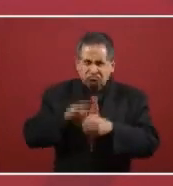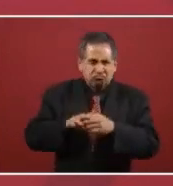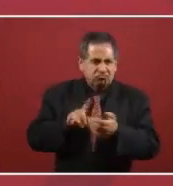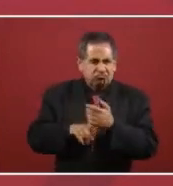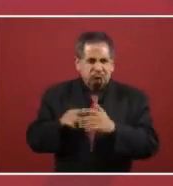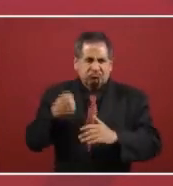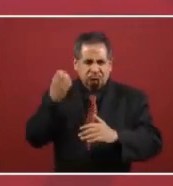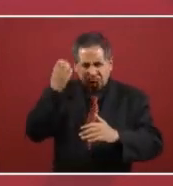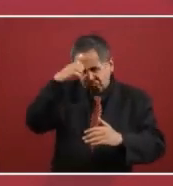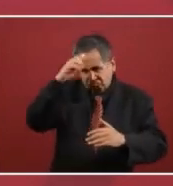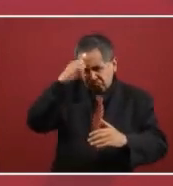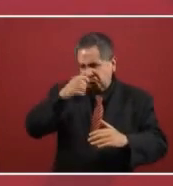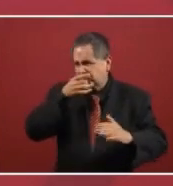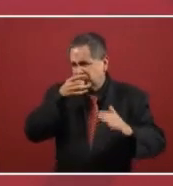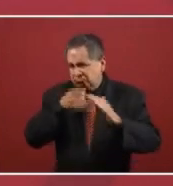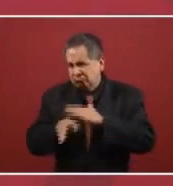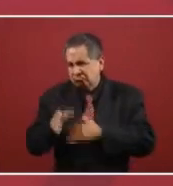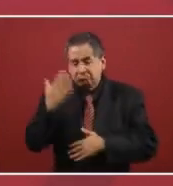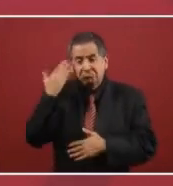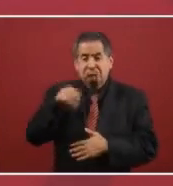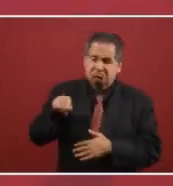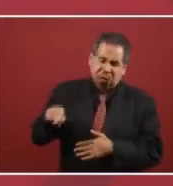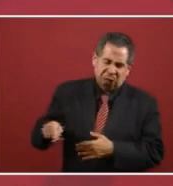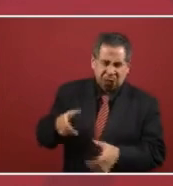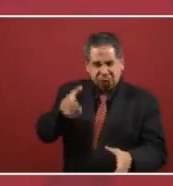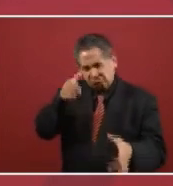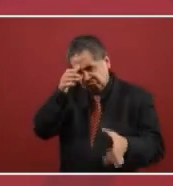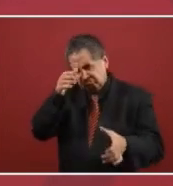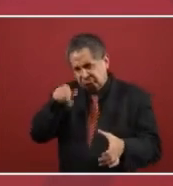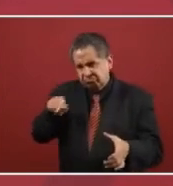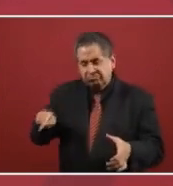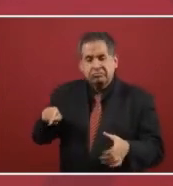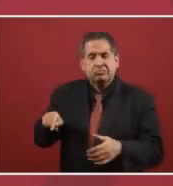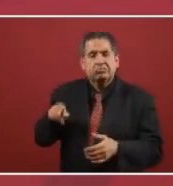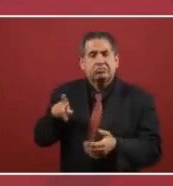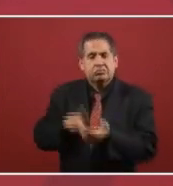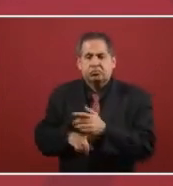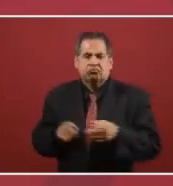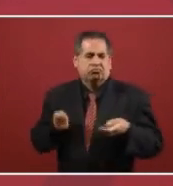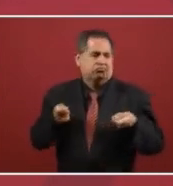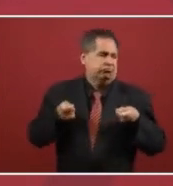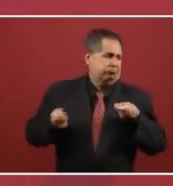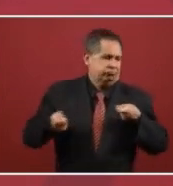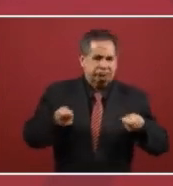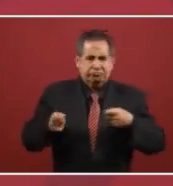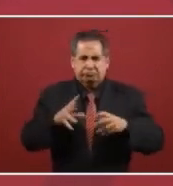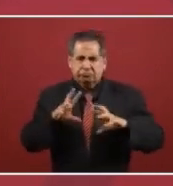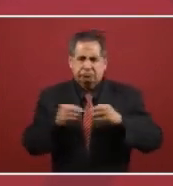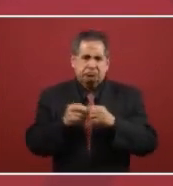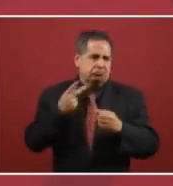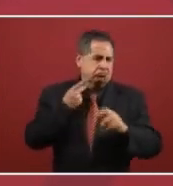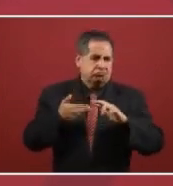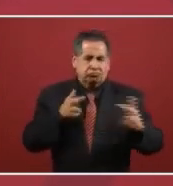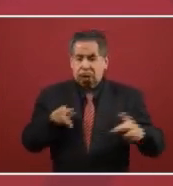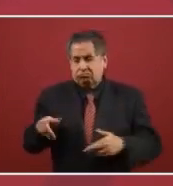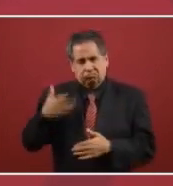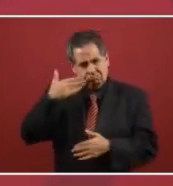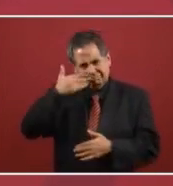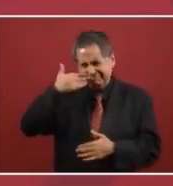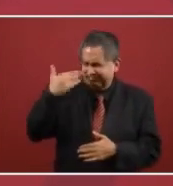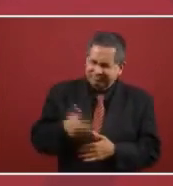su experiencia capacity and his experience en su manejo in his management of